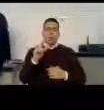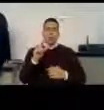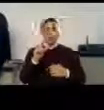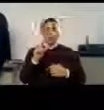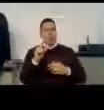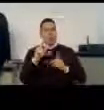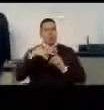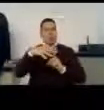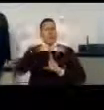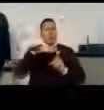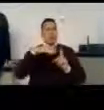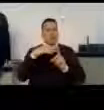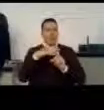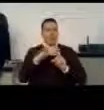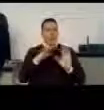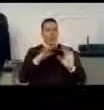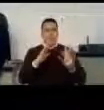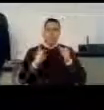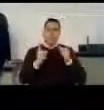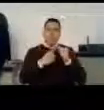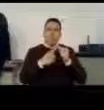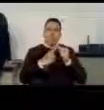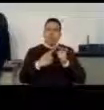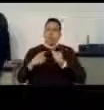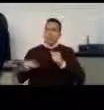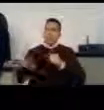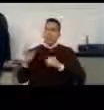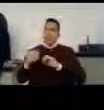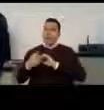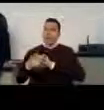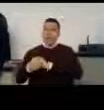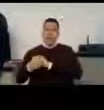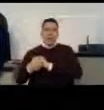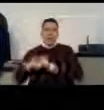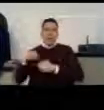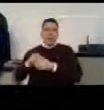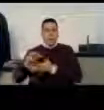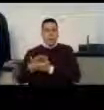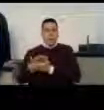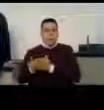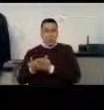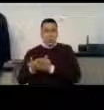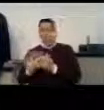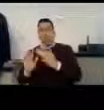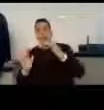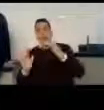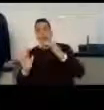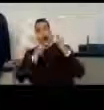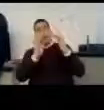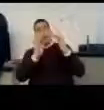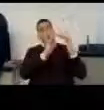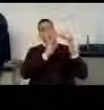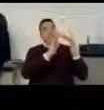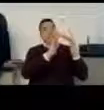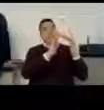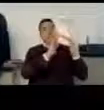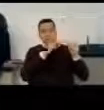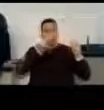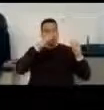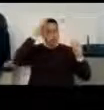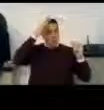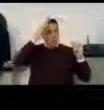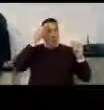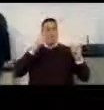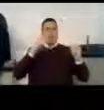going through. And so if you can find an ally in the school who can help to speak to those people for you and translate, because a lot of this